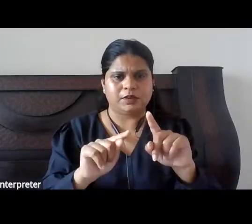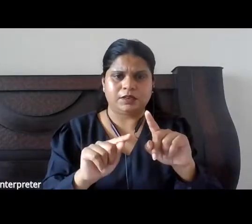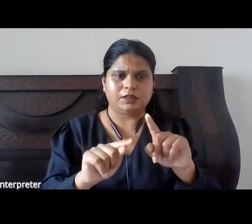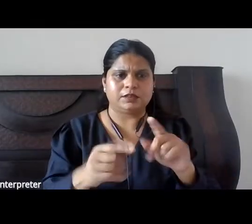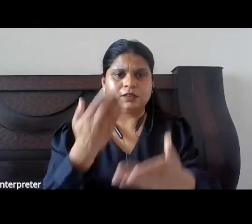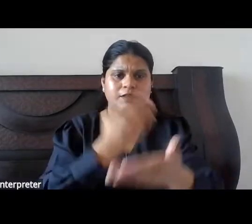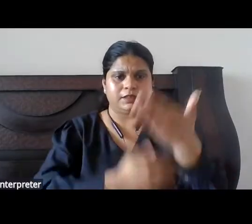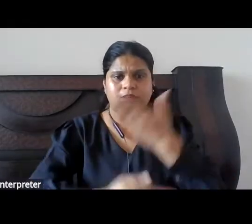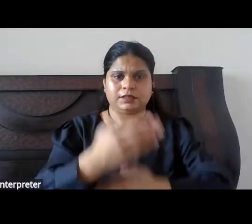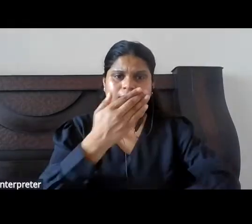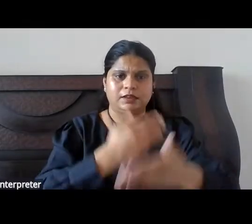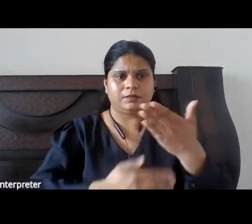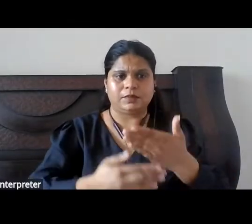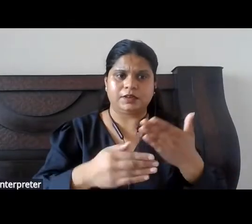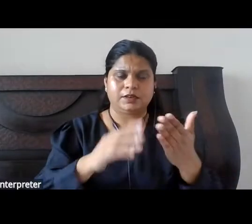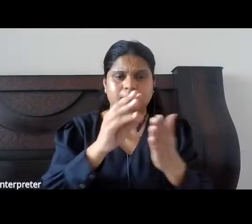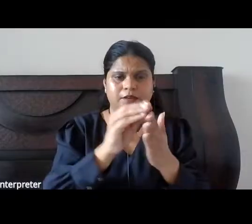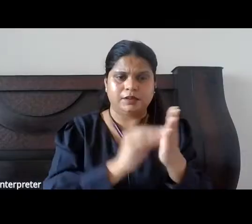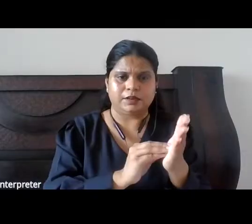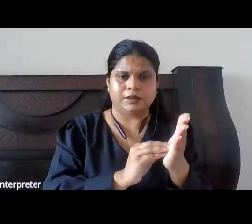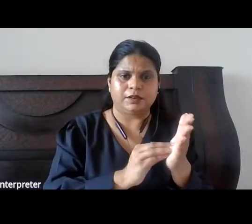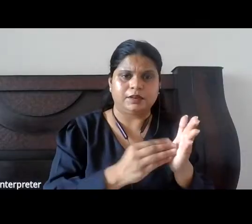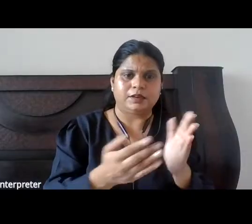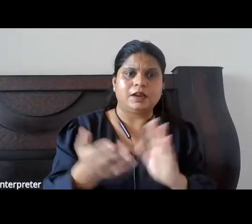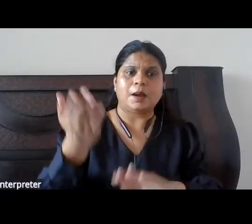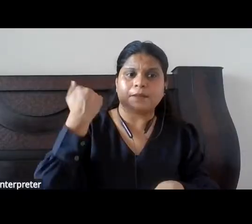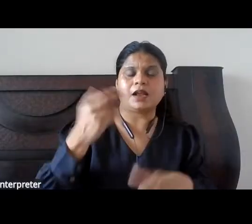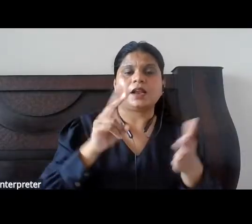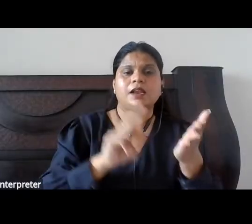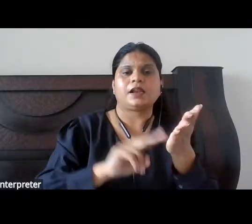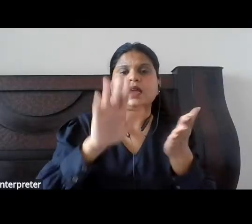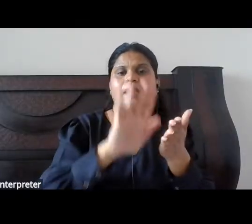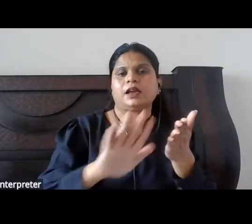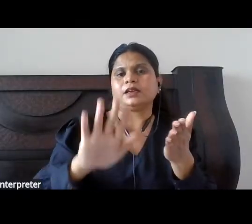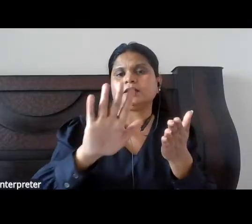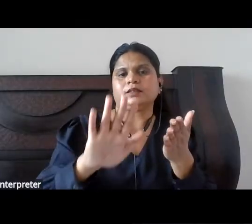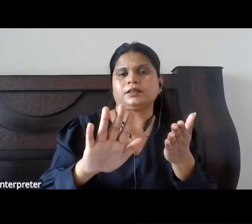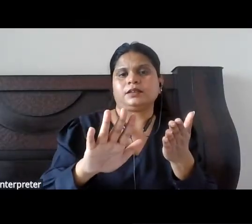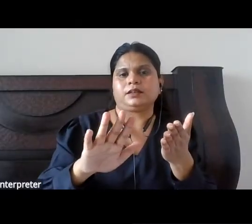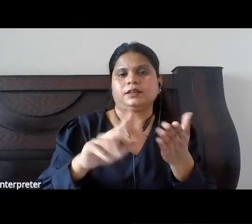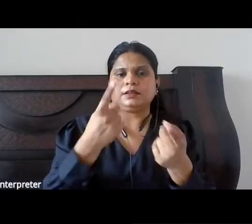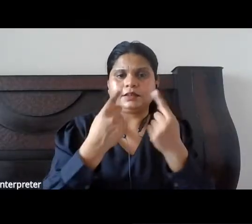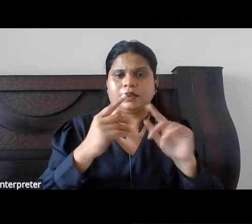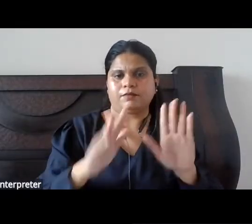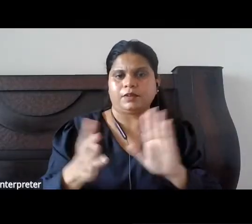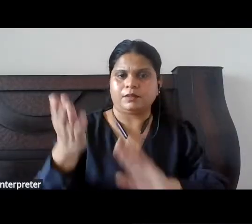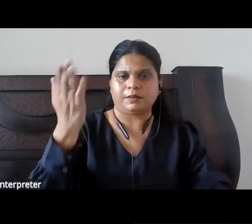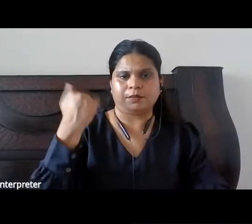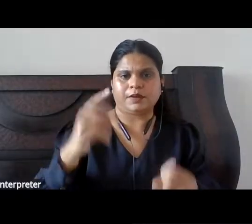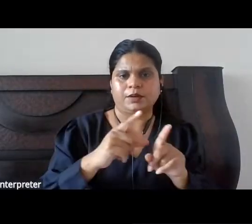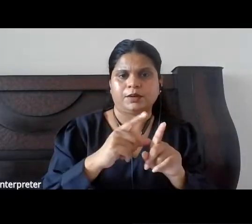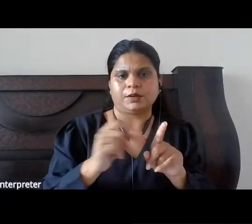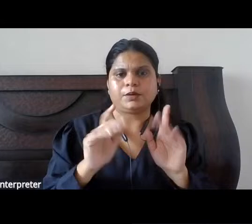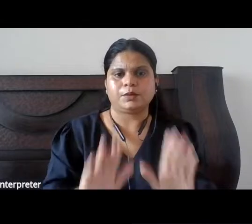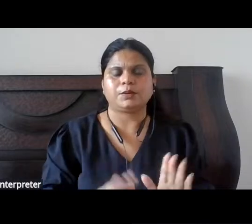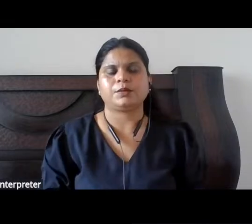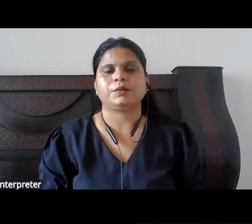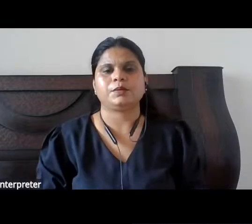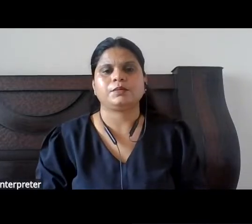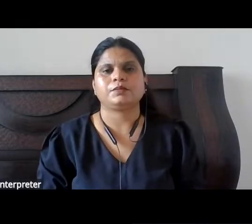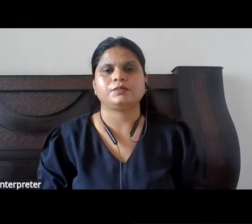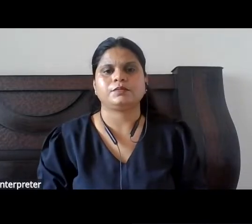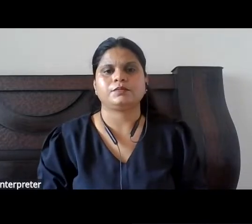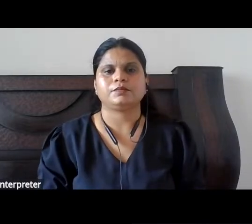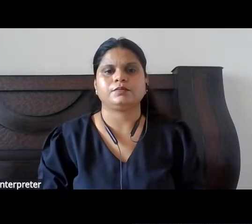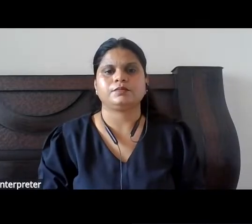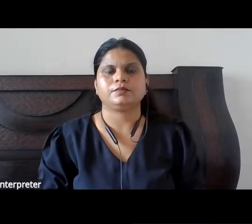not that result we are getting in the national survey? And this we all need to think. We have to actually, push for the political